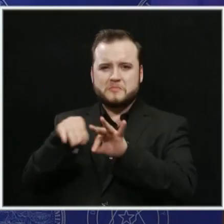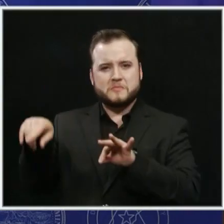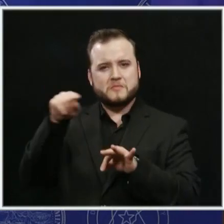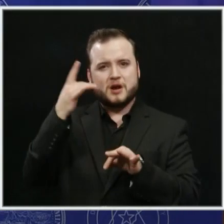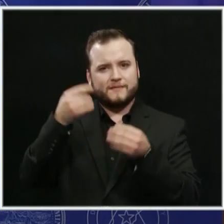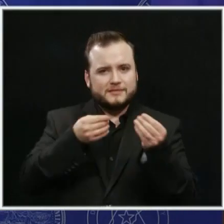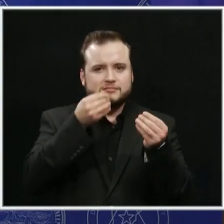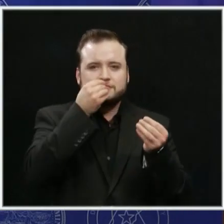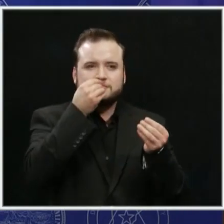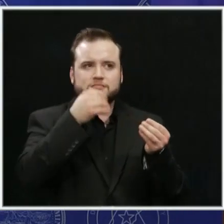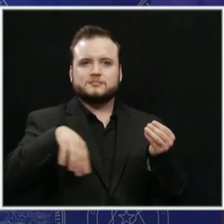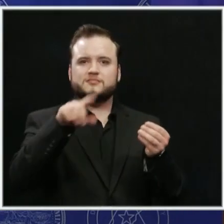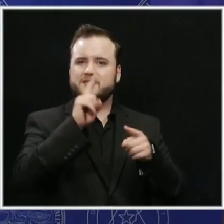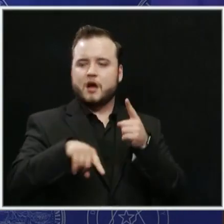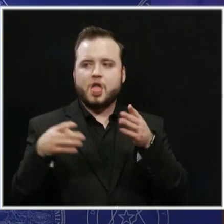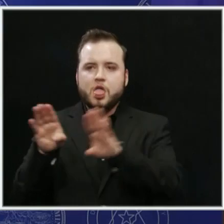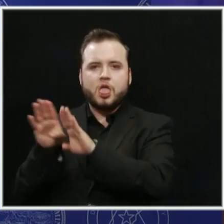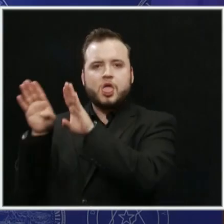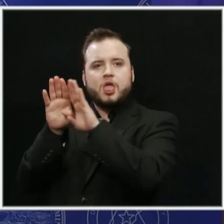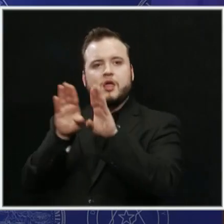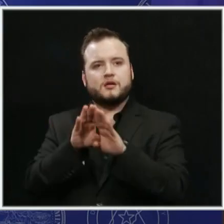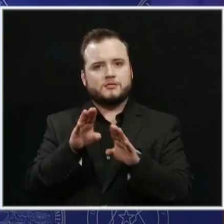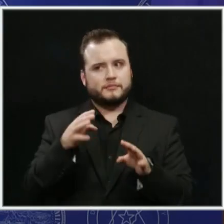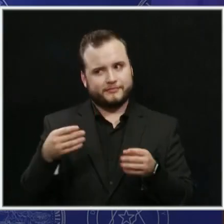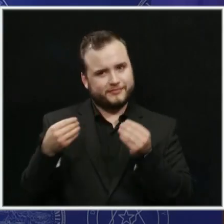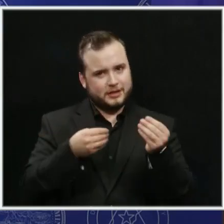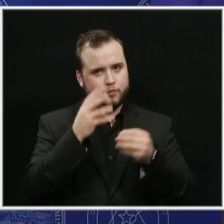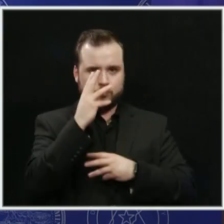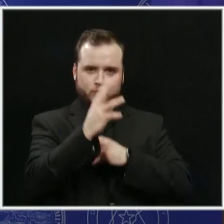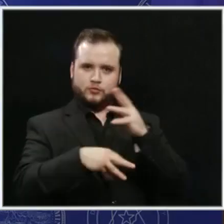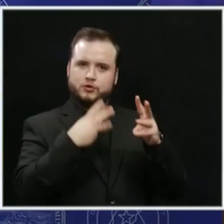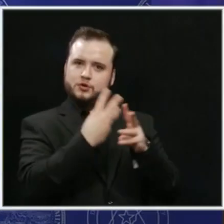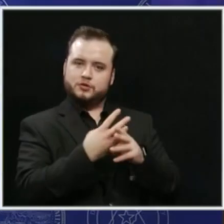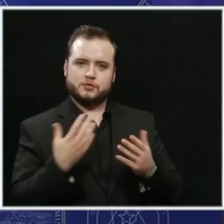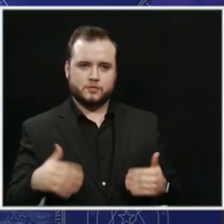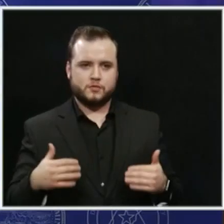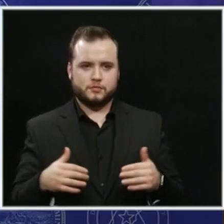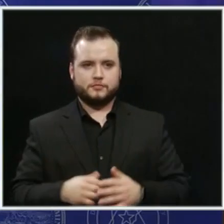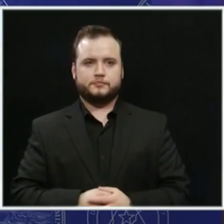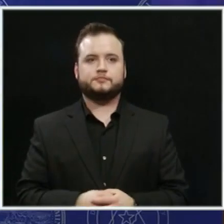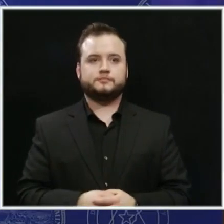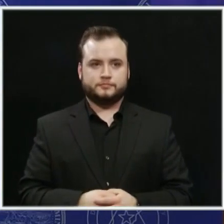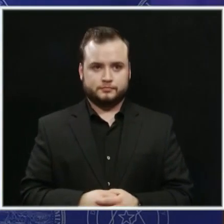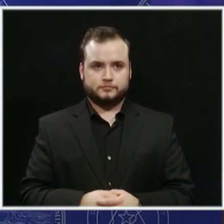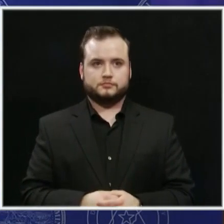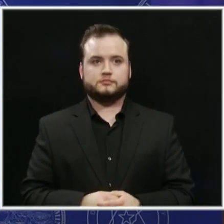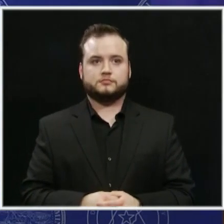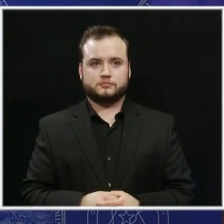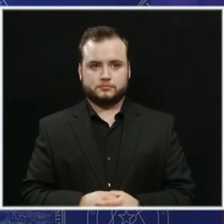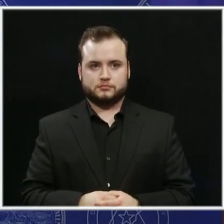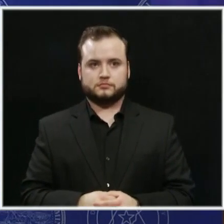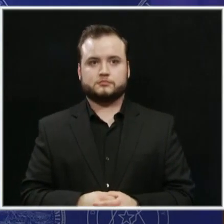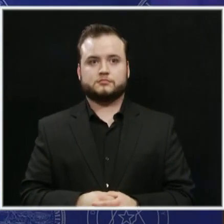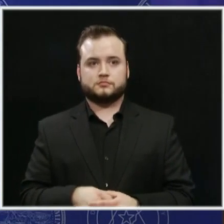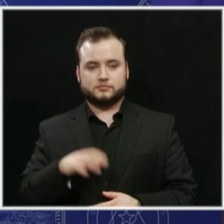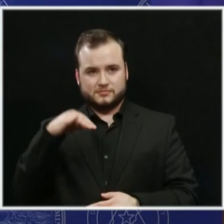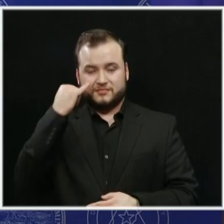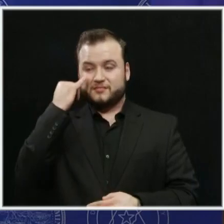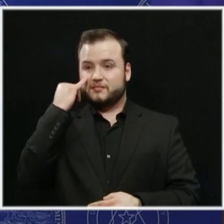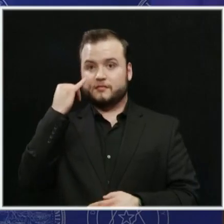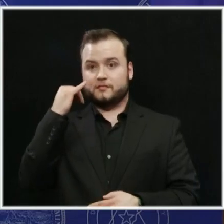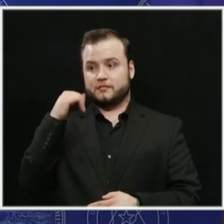We have to help feed the world, because I'm telling you, this thing gets really ugly if we got to send people back sick. We have to,